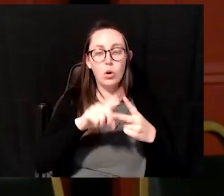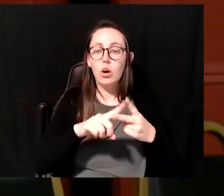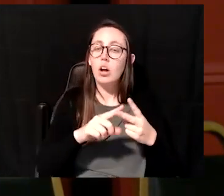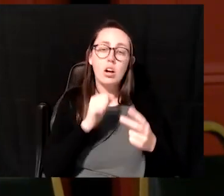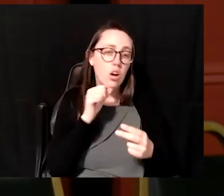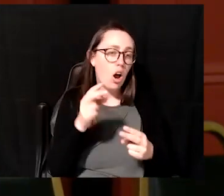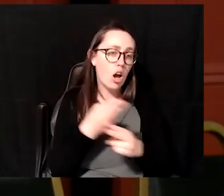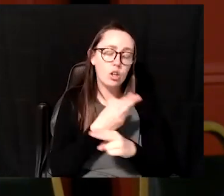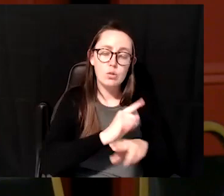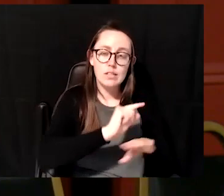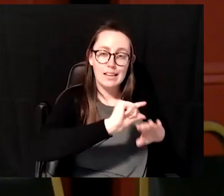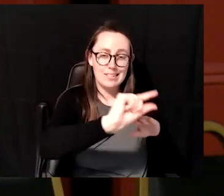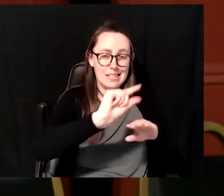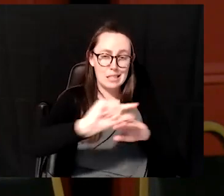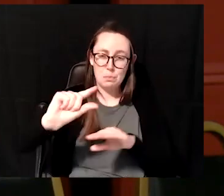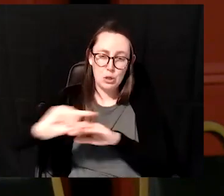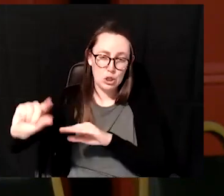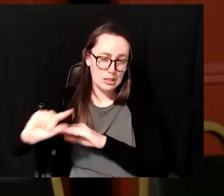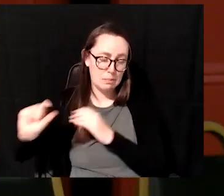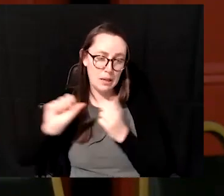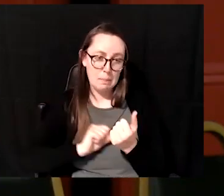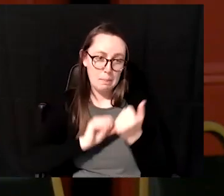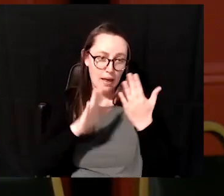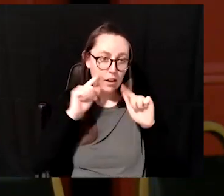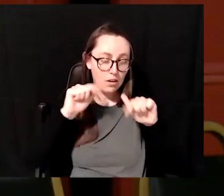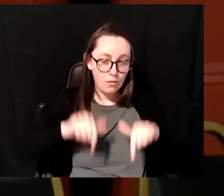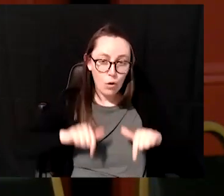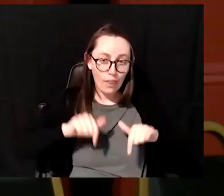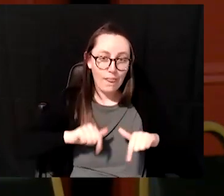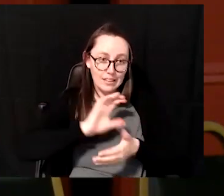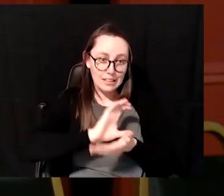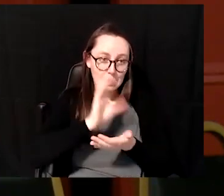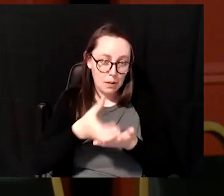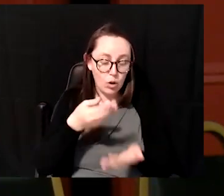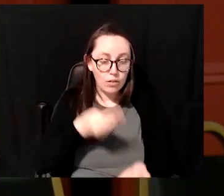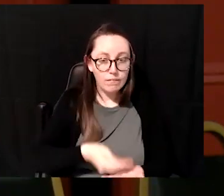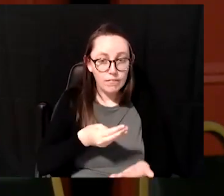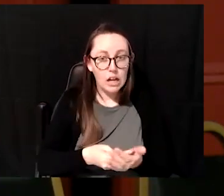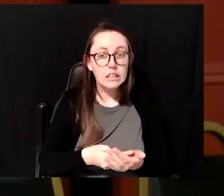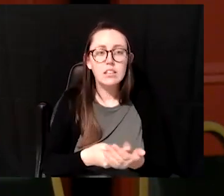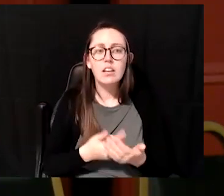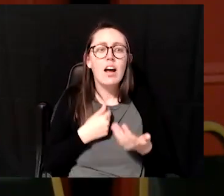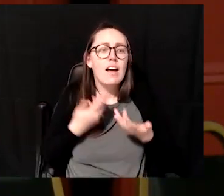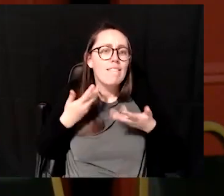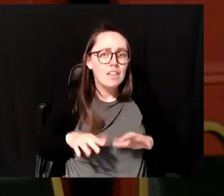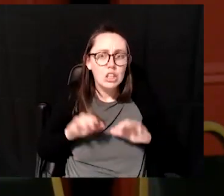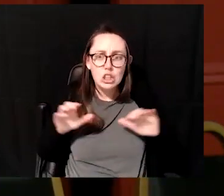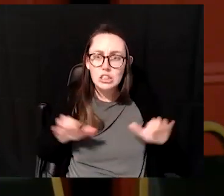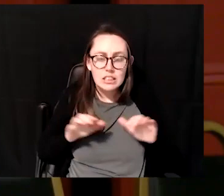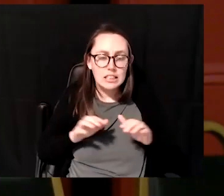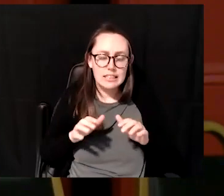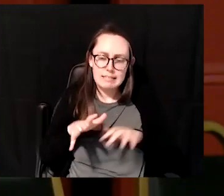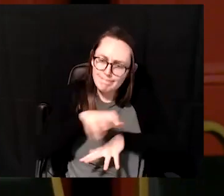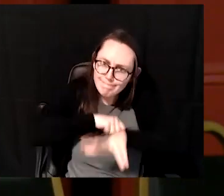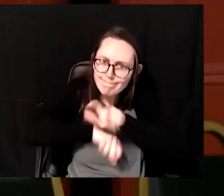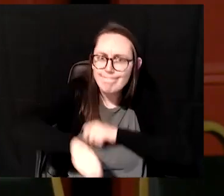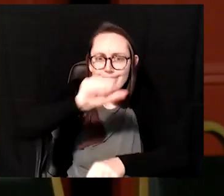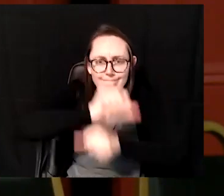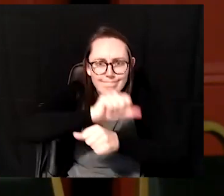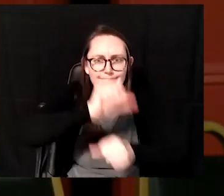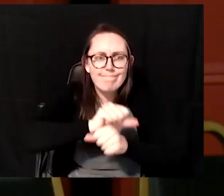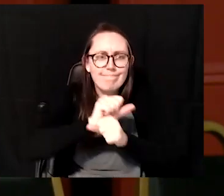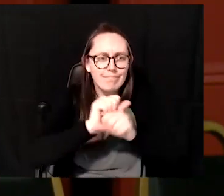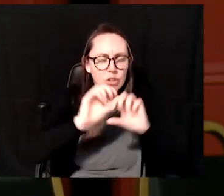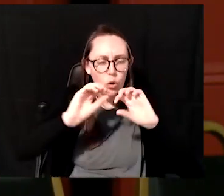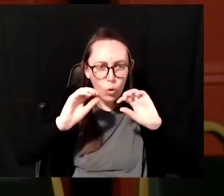this amount of funds as someone that has done Grassroots organizing and specifically has co-founded and led one of the organizations in this